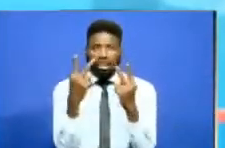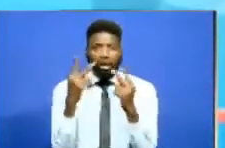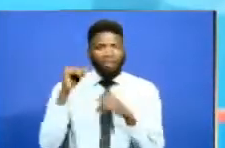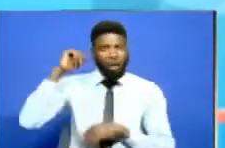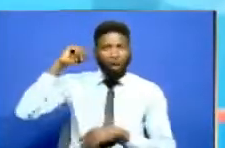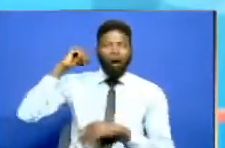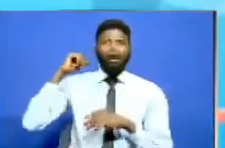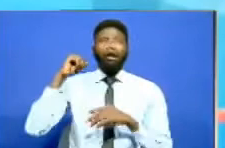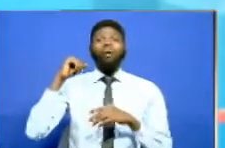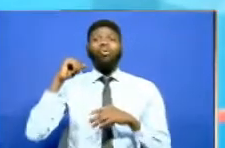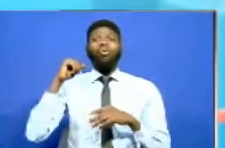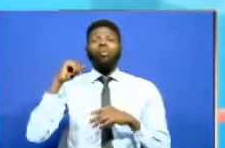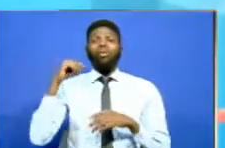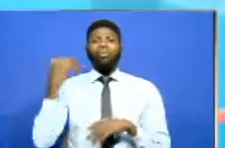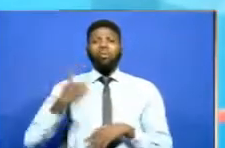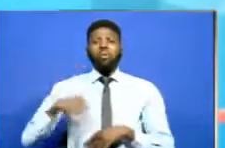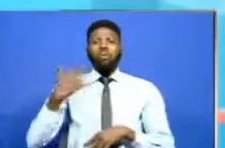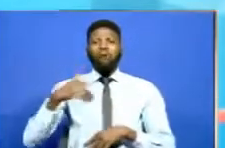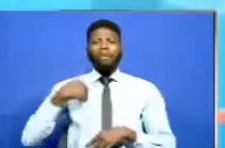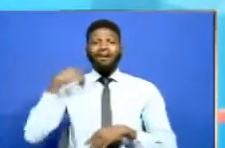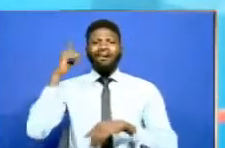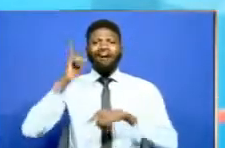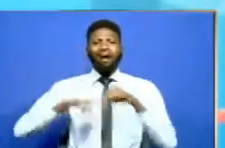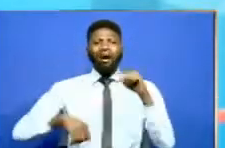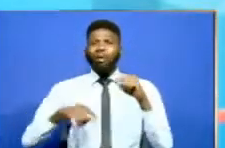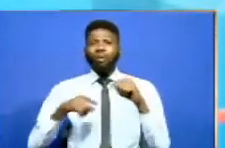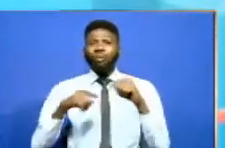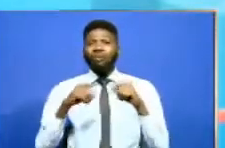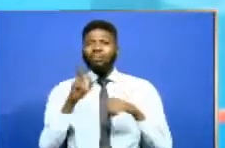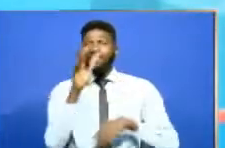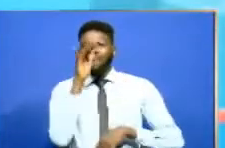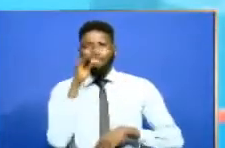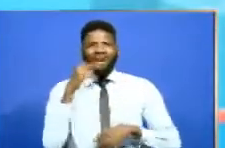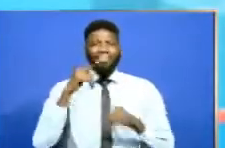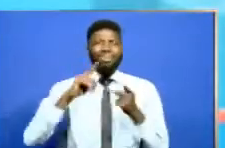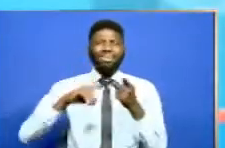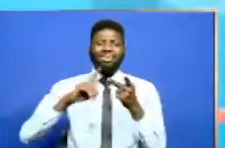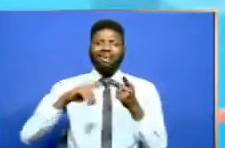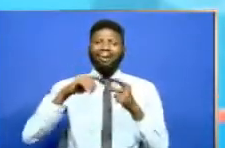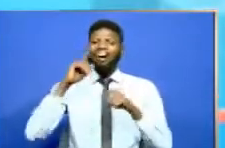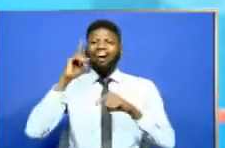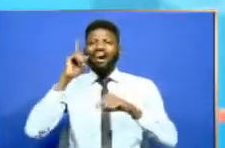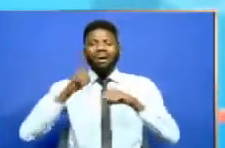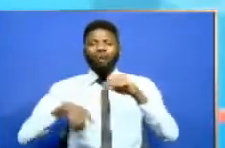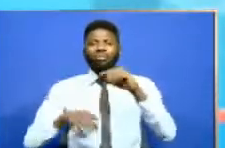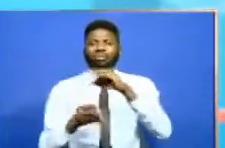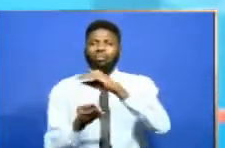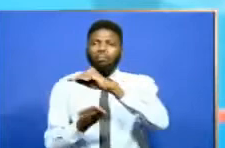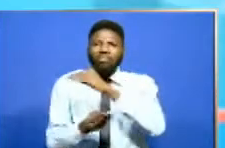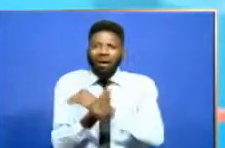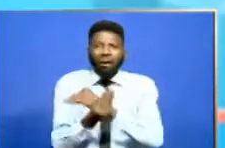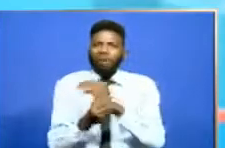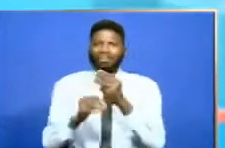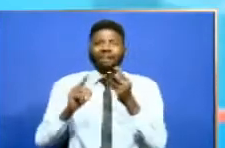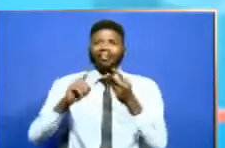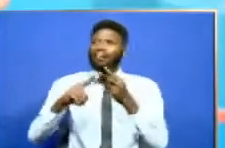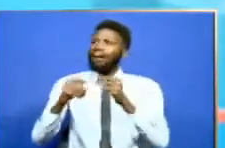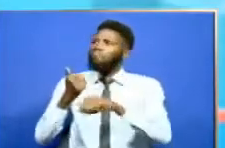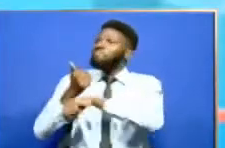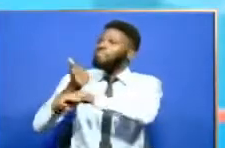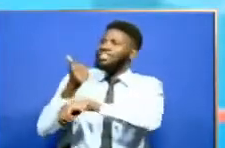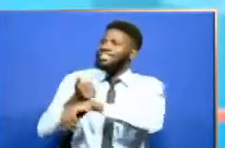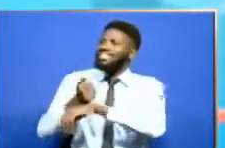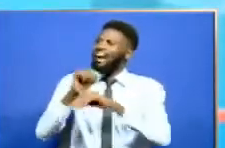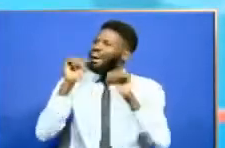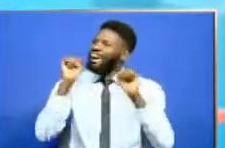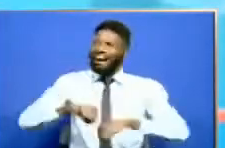politics. I thought, I'm not capable of lying, I'm not capable of giving bribes, I'm not capable of abusing anybody. God, even